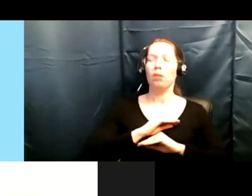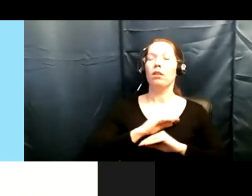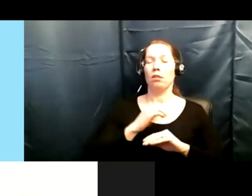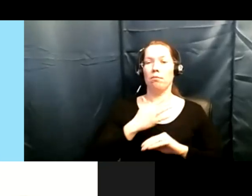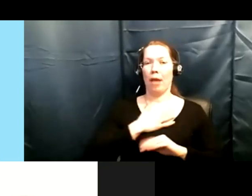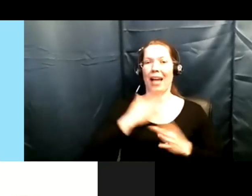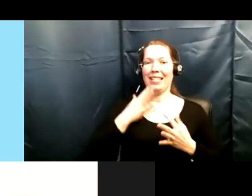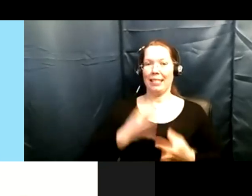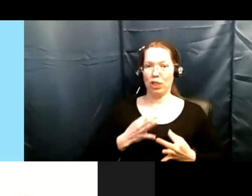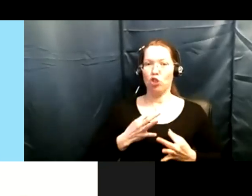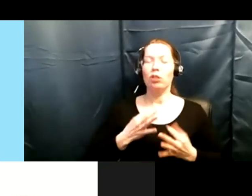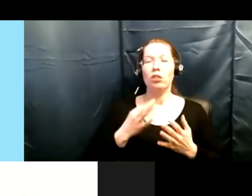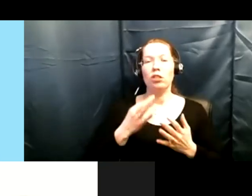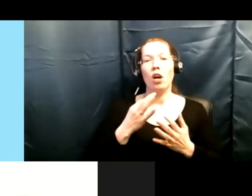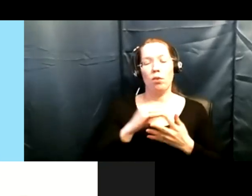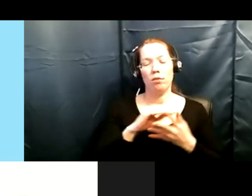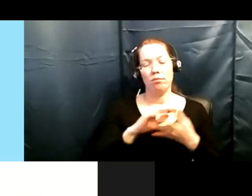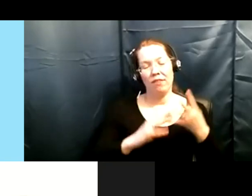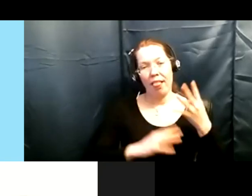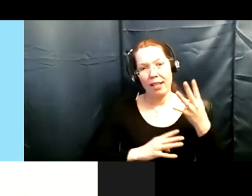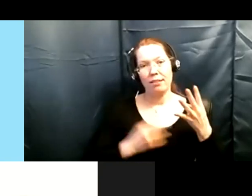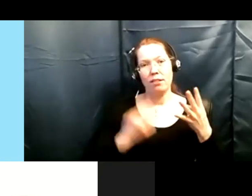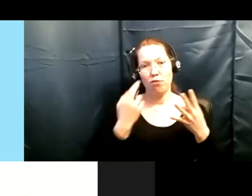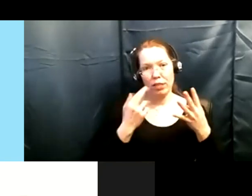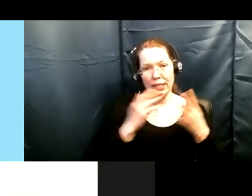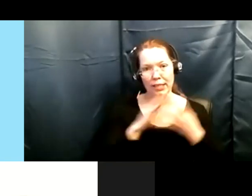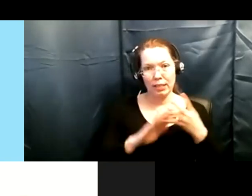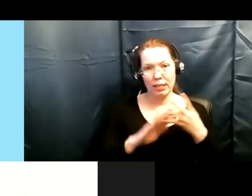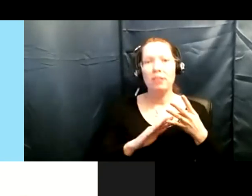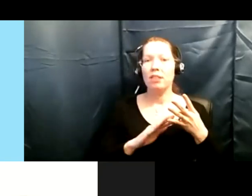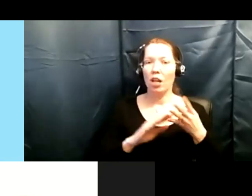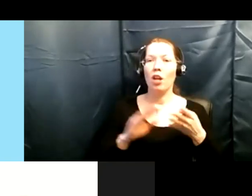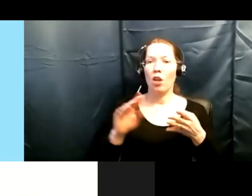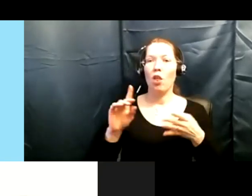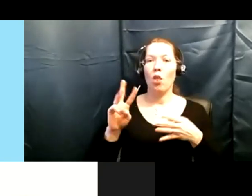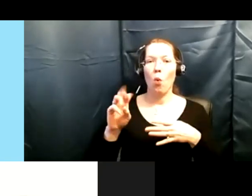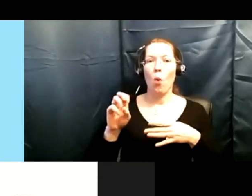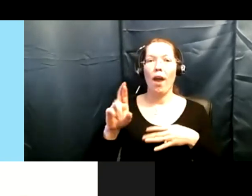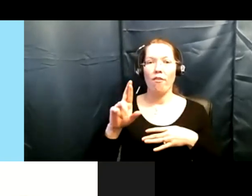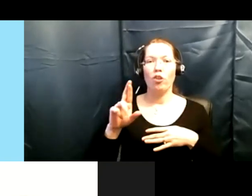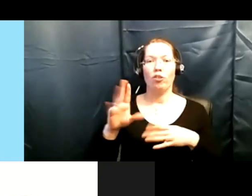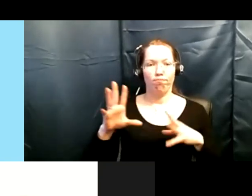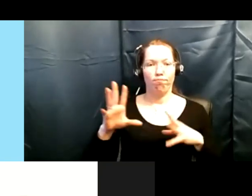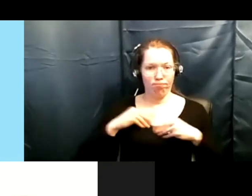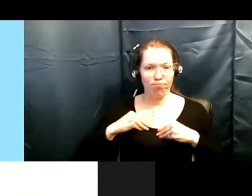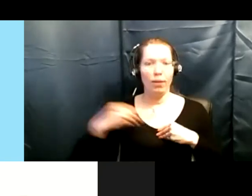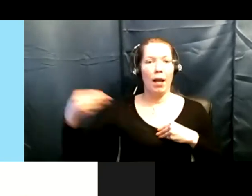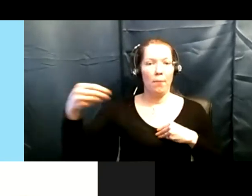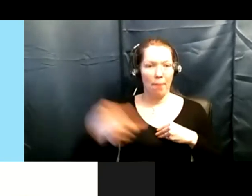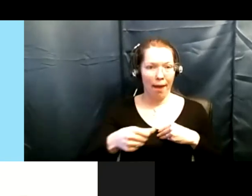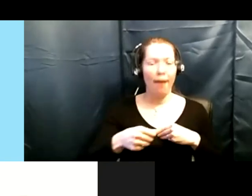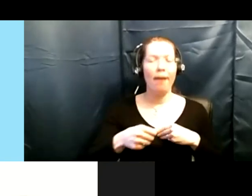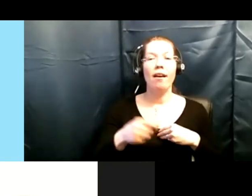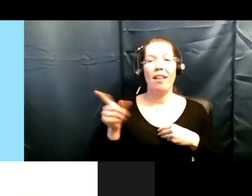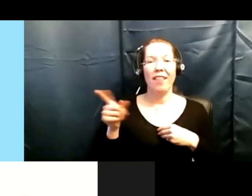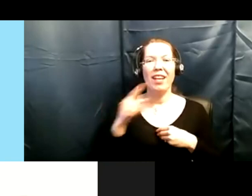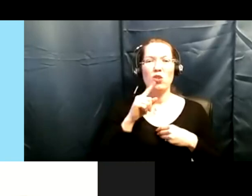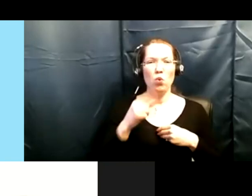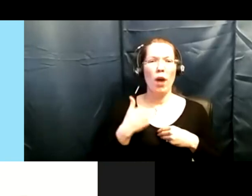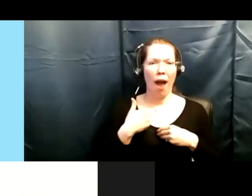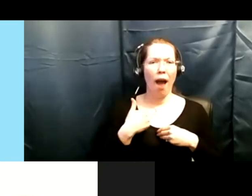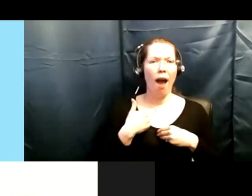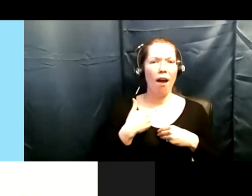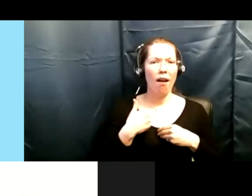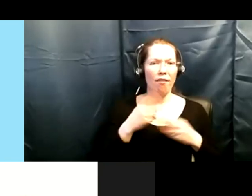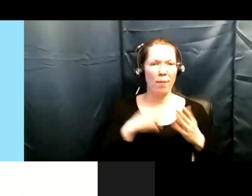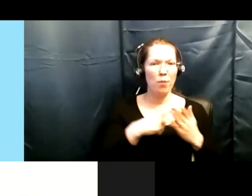we figured out a list of it, and so my waiver was able to pay for that. They do have private pay sometimes